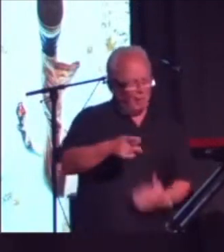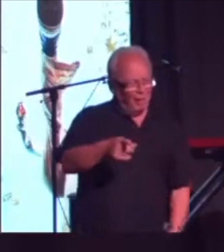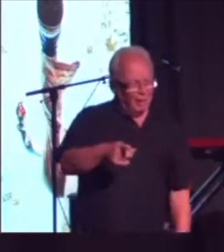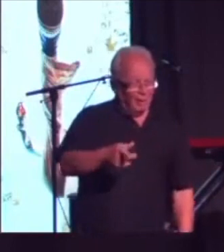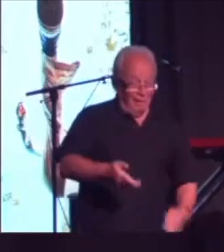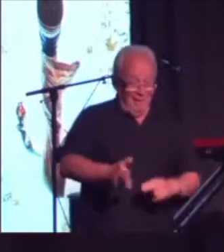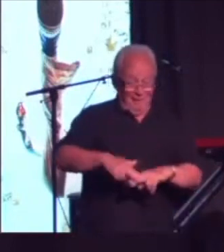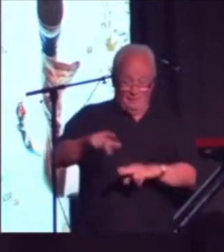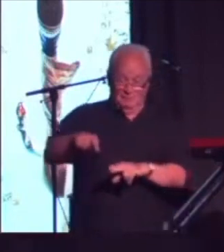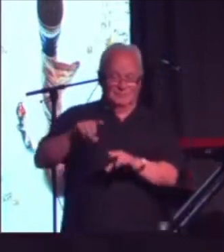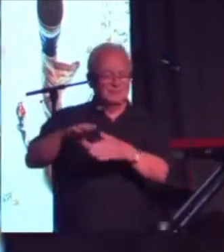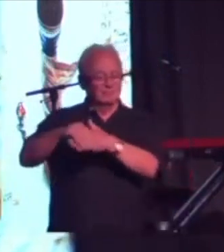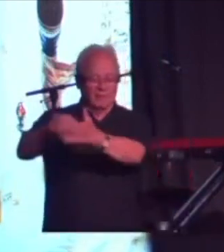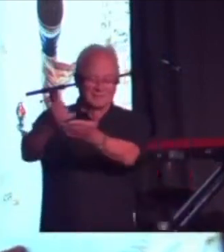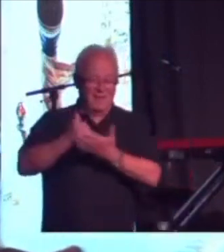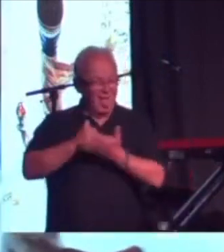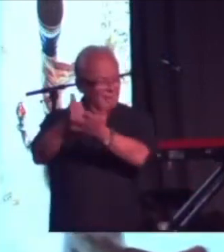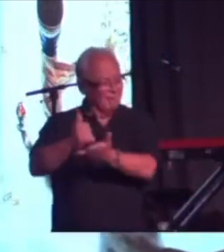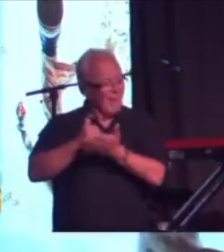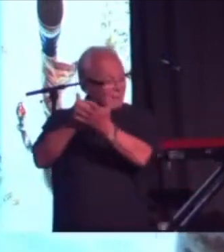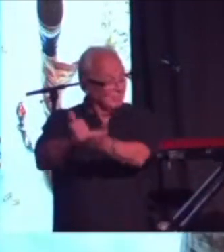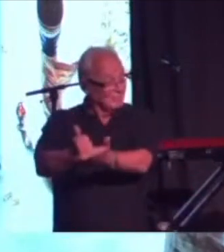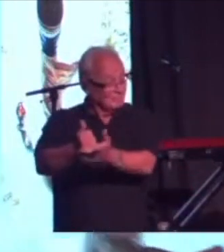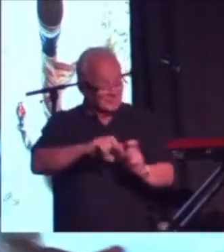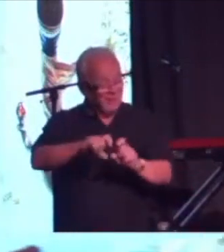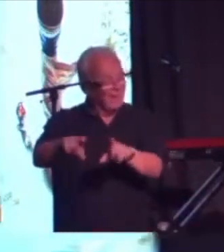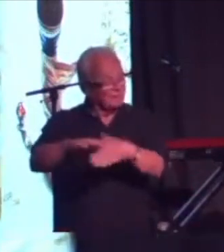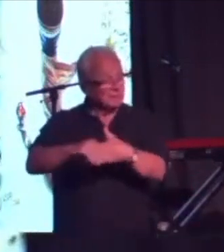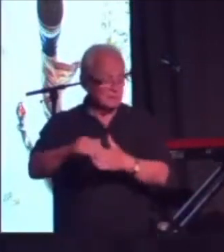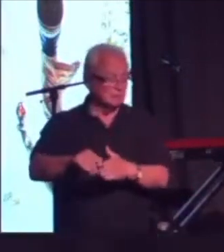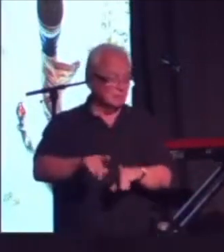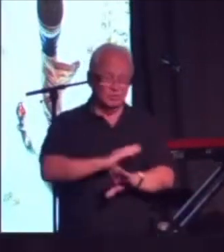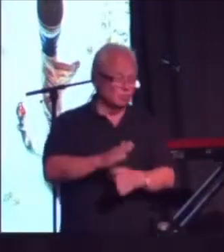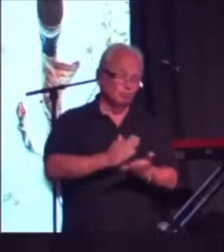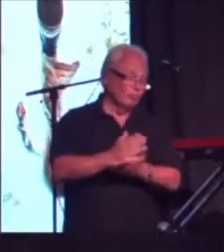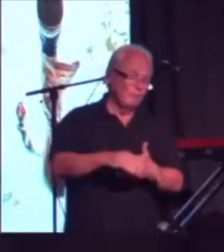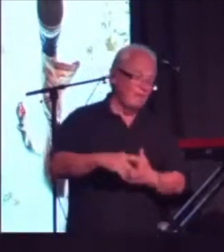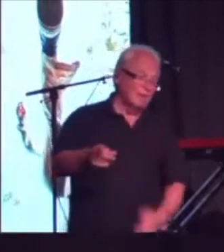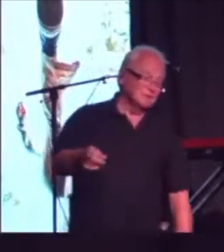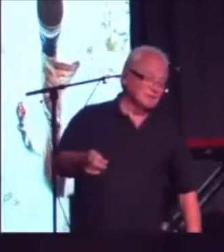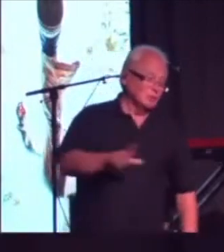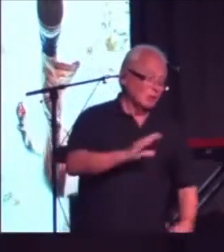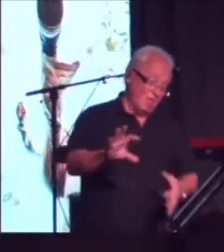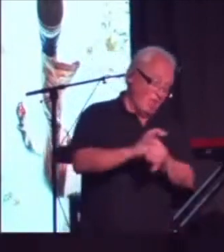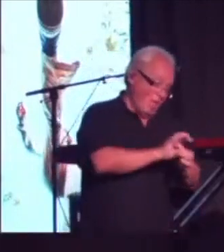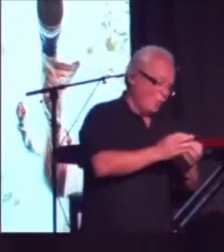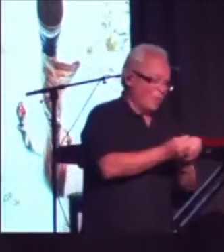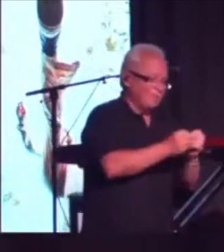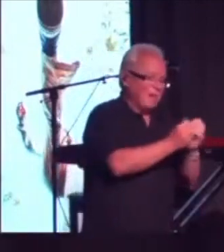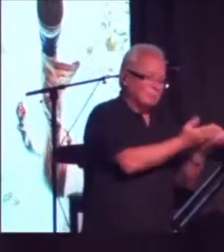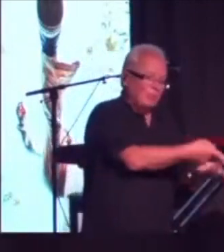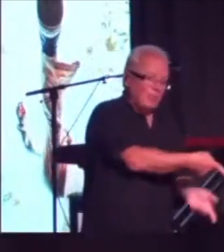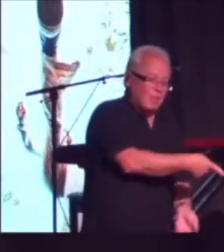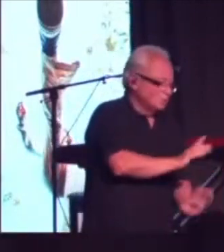attachment to you is based on a service you provide and what they can get from you, they're not friends at all. They're not biblical friends at all. Some years